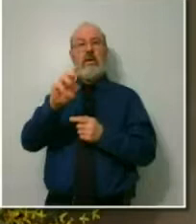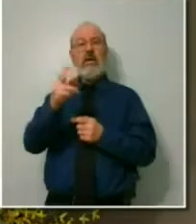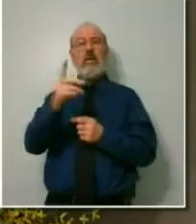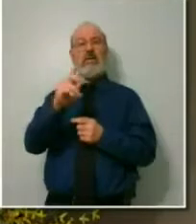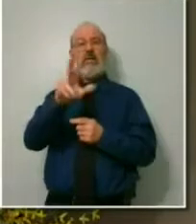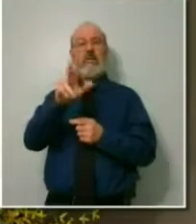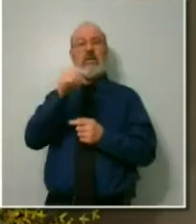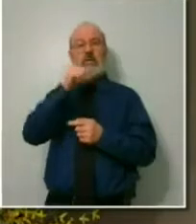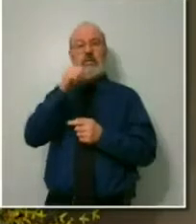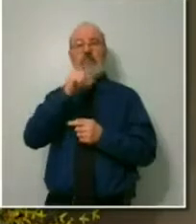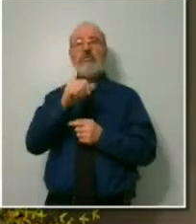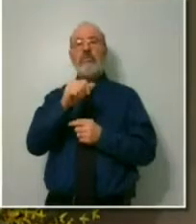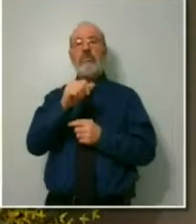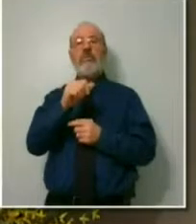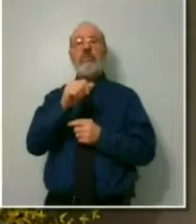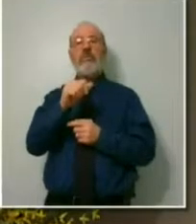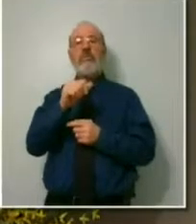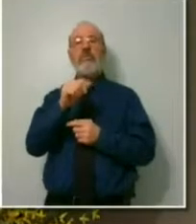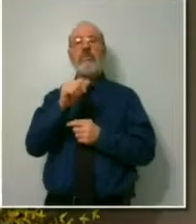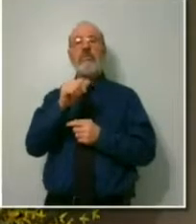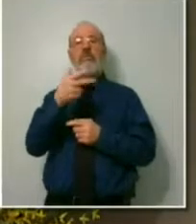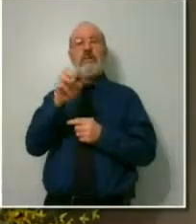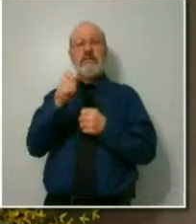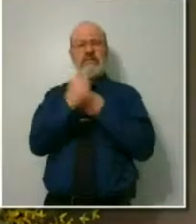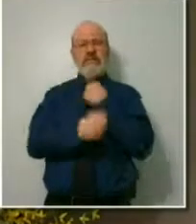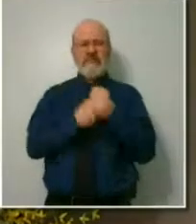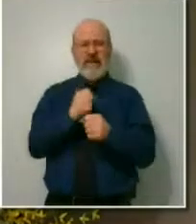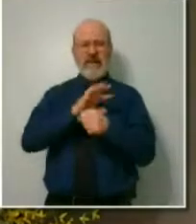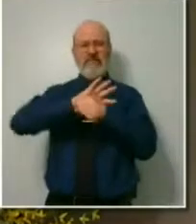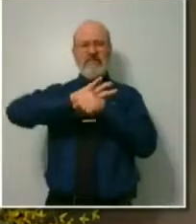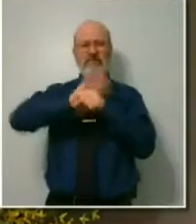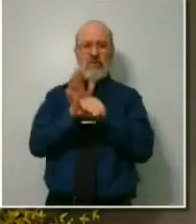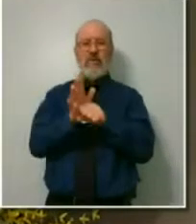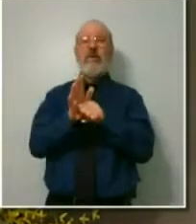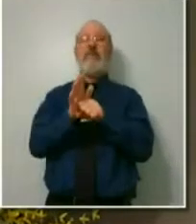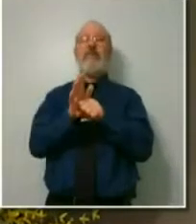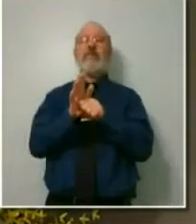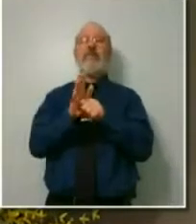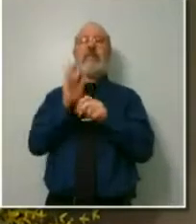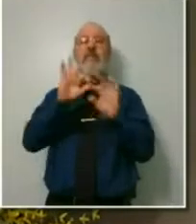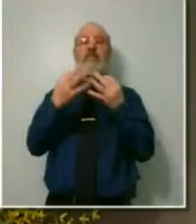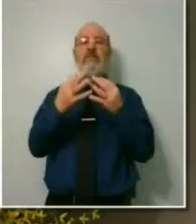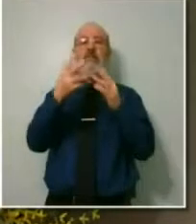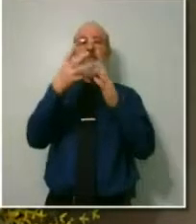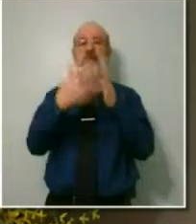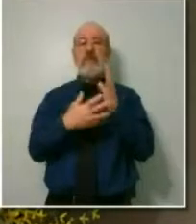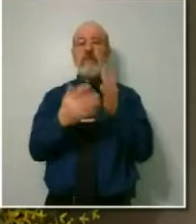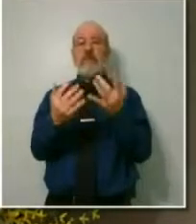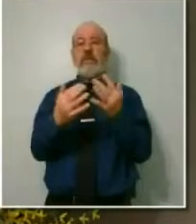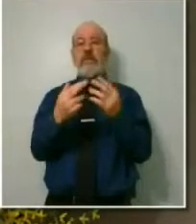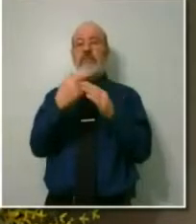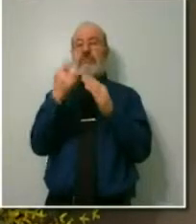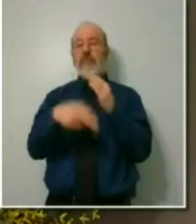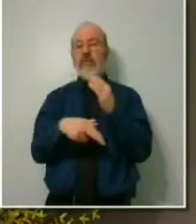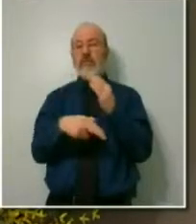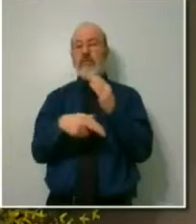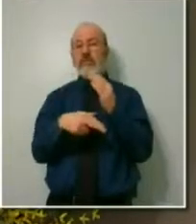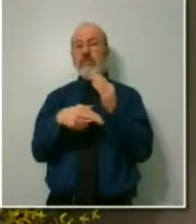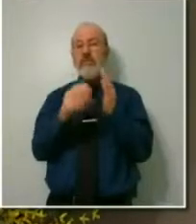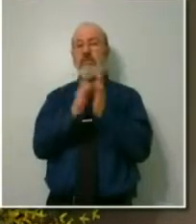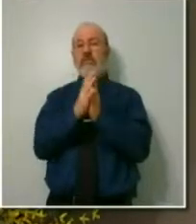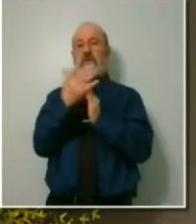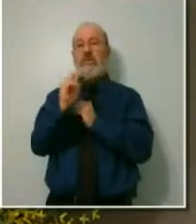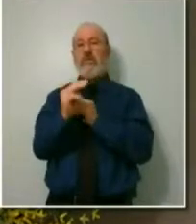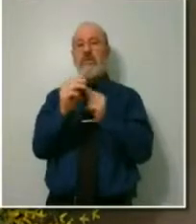been, he's fighting COVID-19, and the family has been tested, awaiting the results. And let's just pray for them. Continue to pray